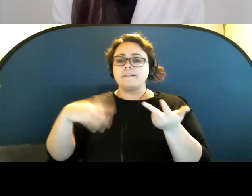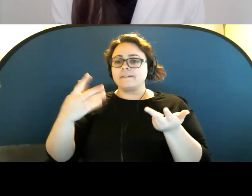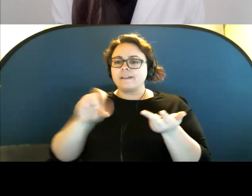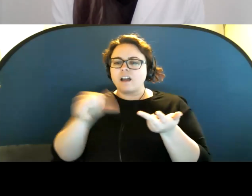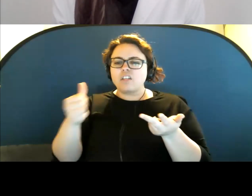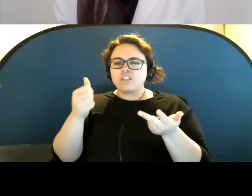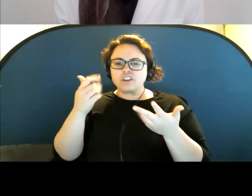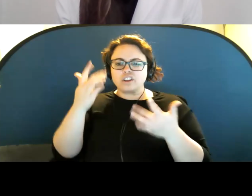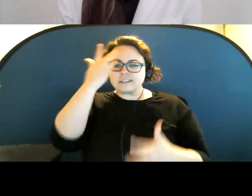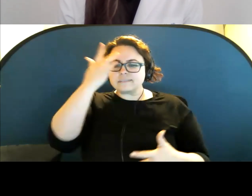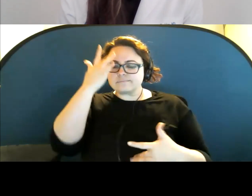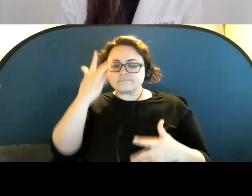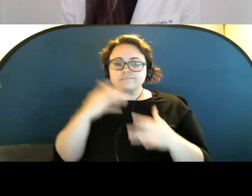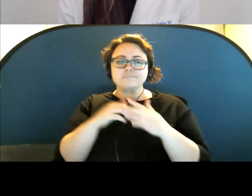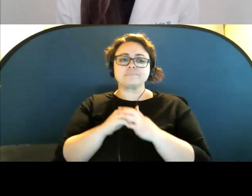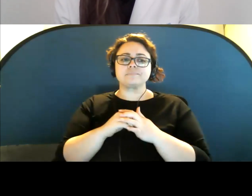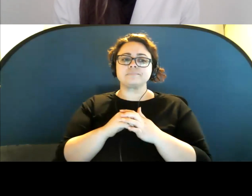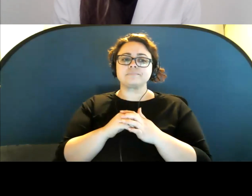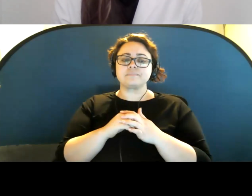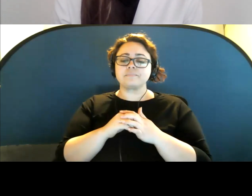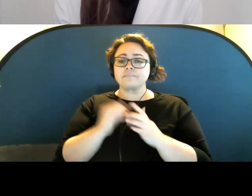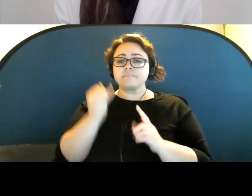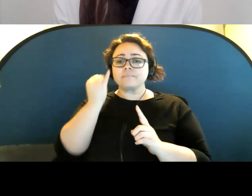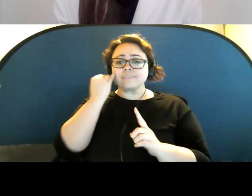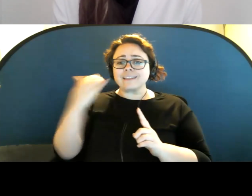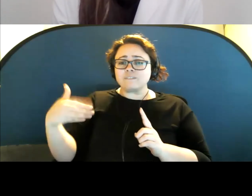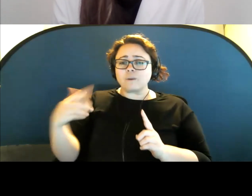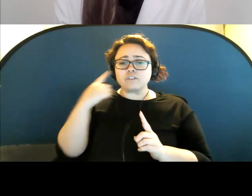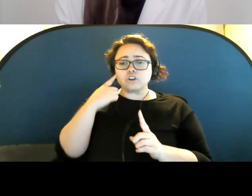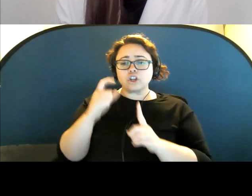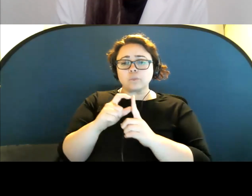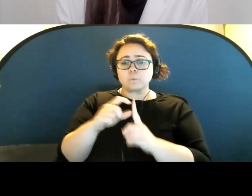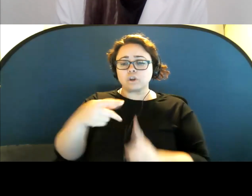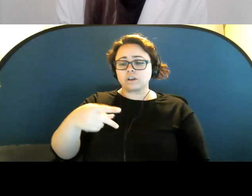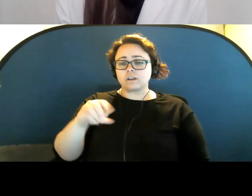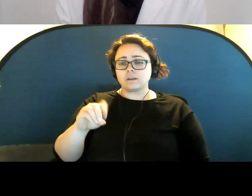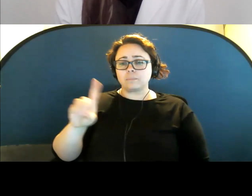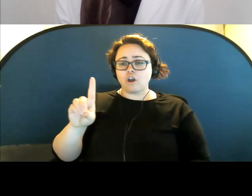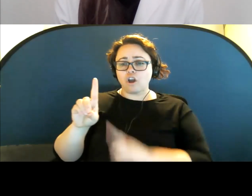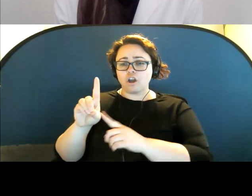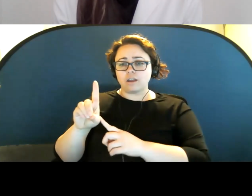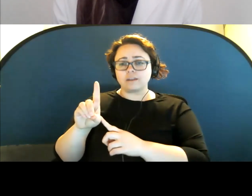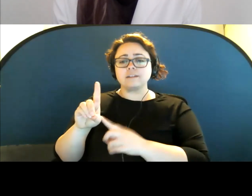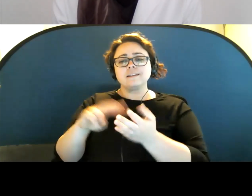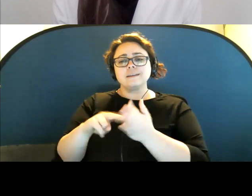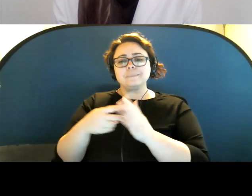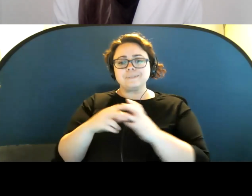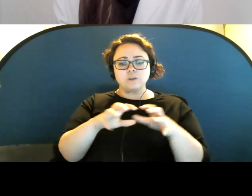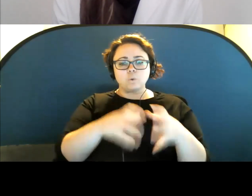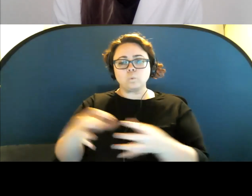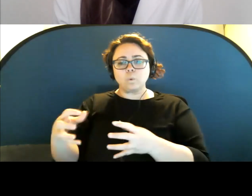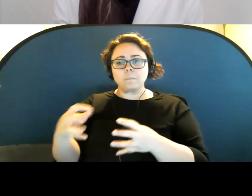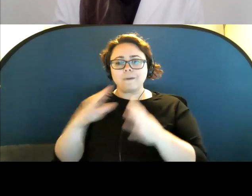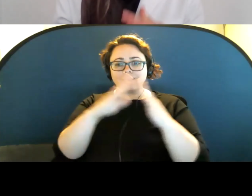one yourself. If you haven't heard of that, a pod is a group of households that have agreed to interact with each